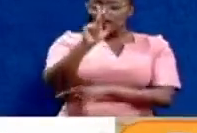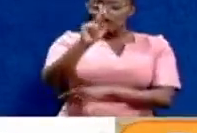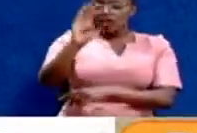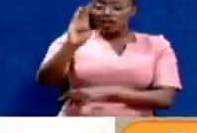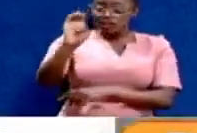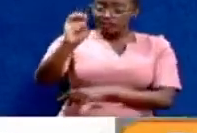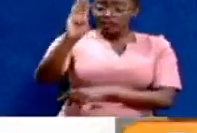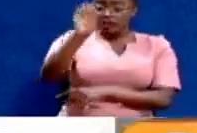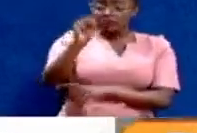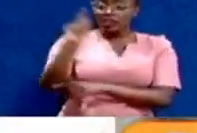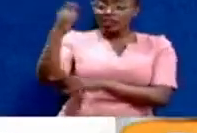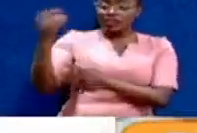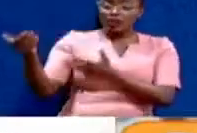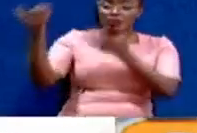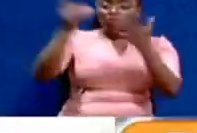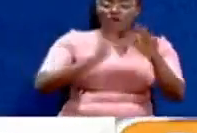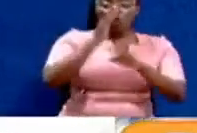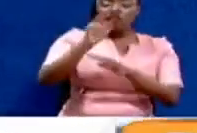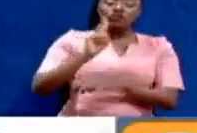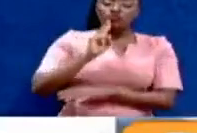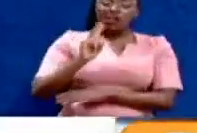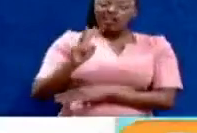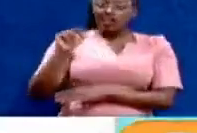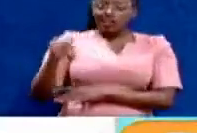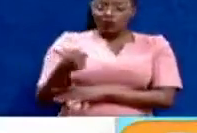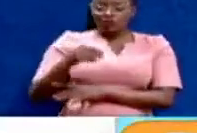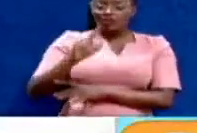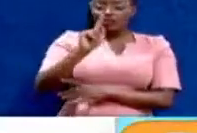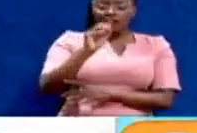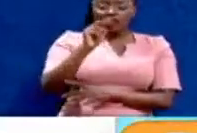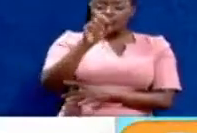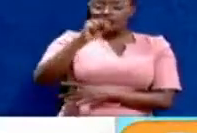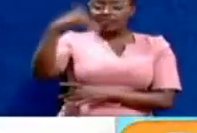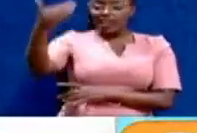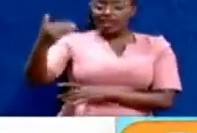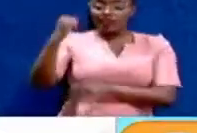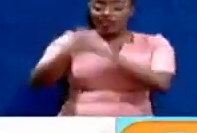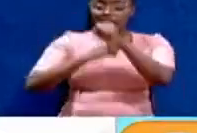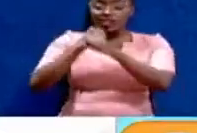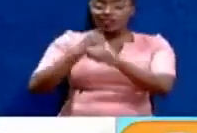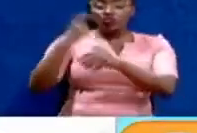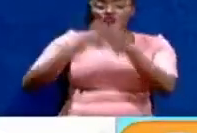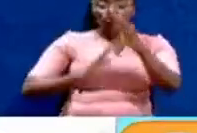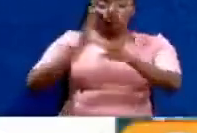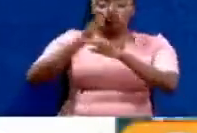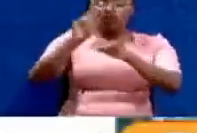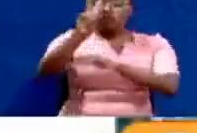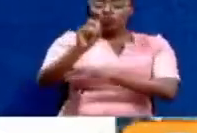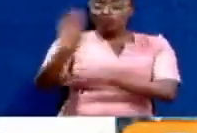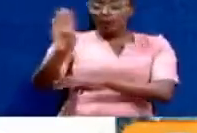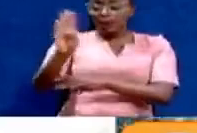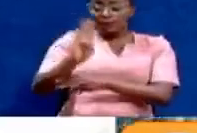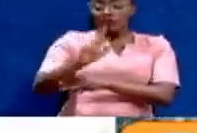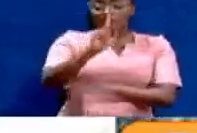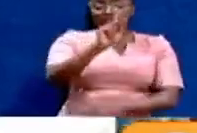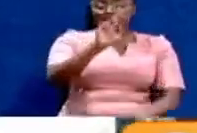of Statistics, Kenya imports over 200,000 tons of second-hand clothes every year. This estimated to cost more than 20 billion shillings, with the